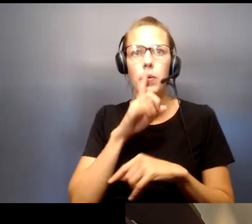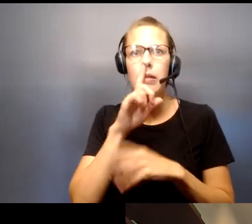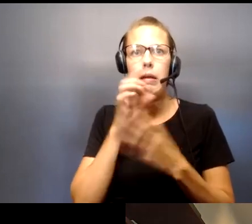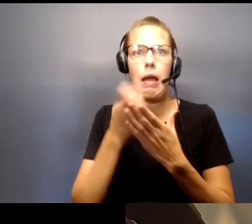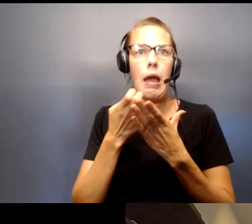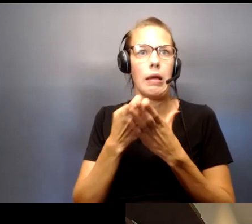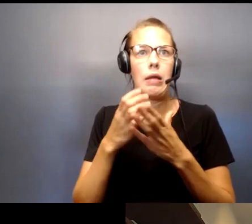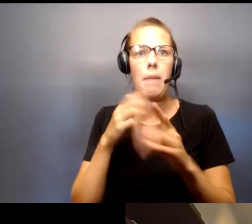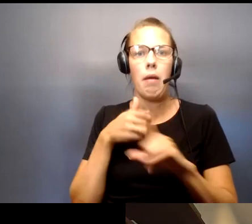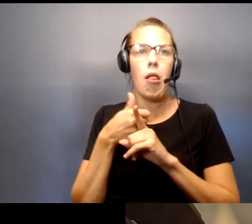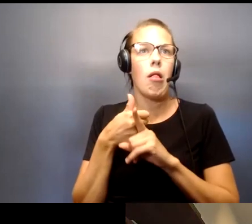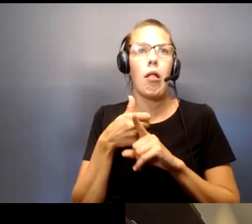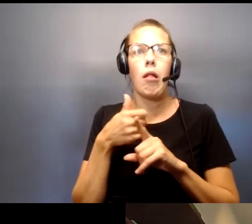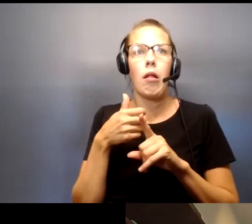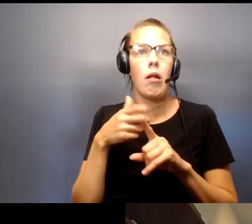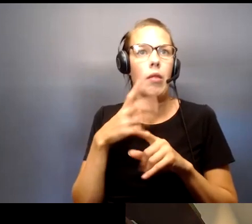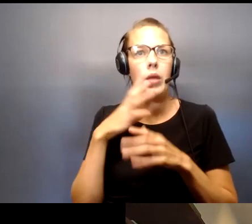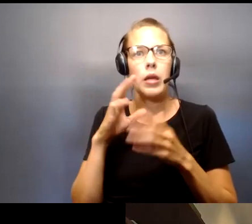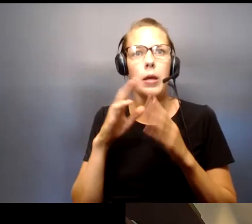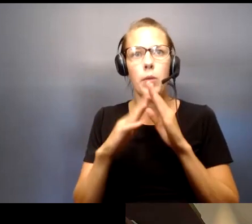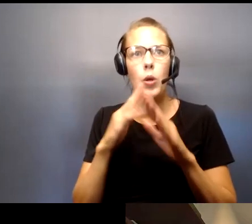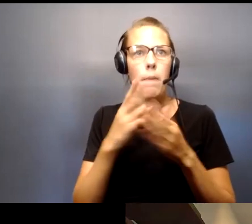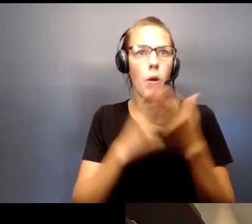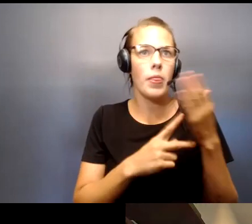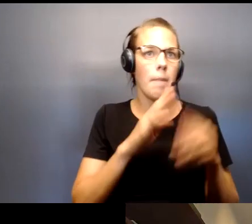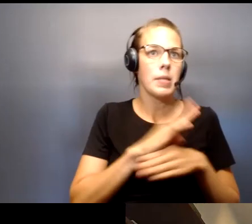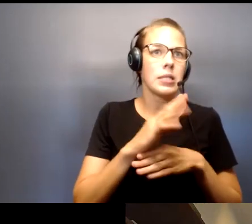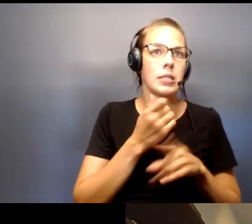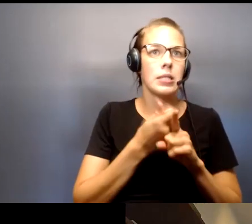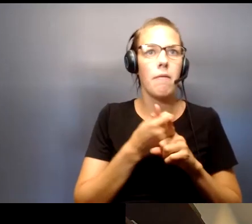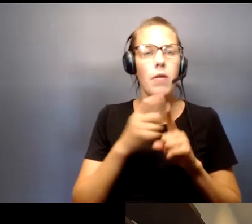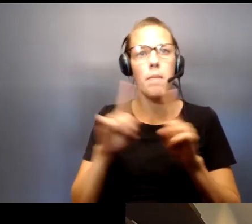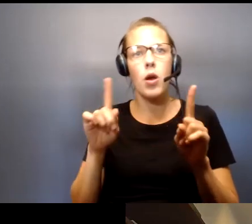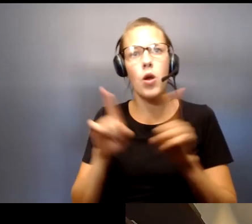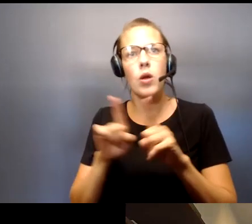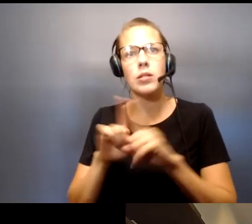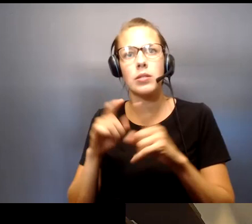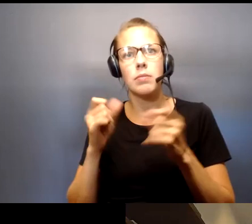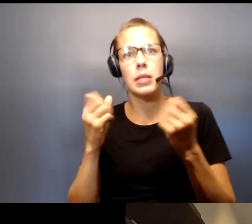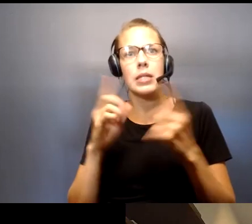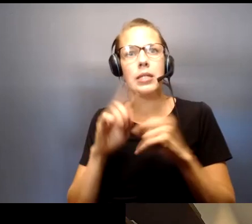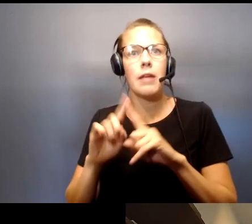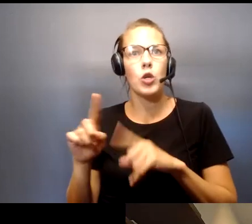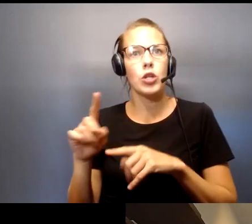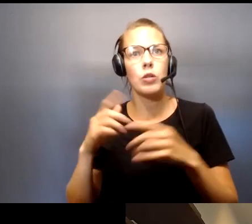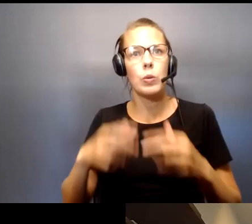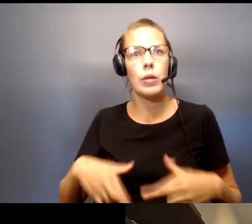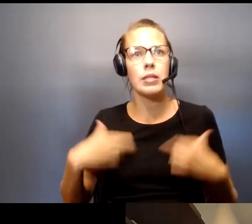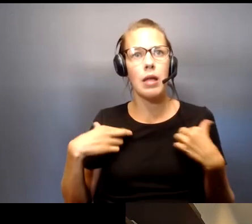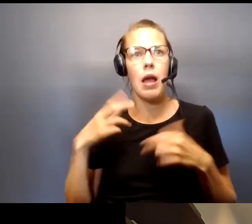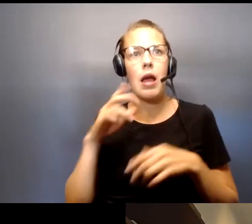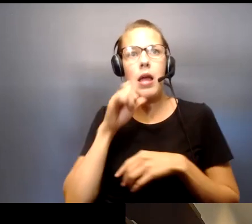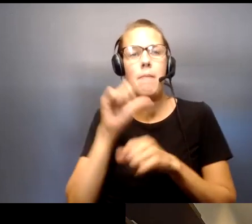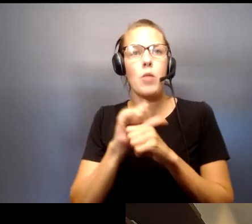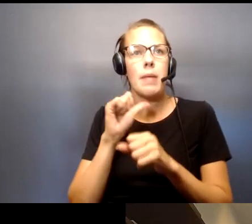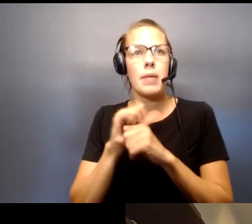toll on our community, both in terms of the businesses themselves, but also area residents. We've seen unemployment numbers go in a direction that we're not